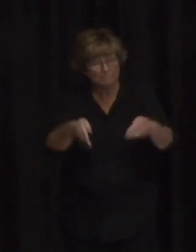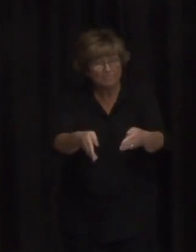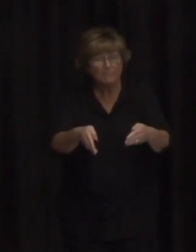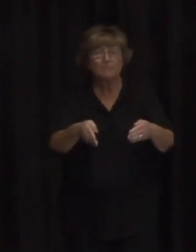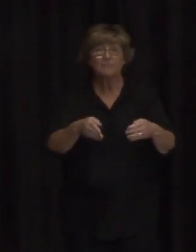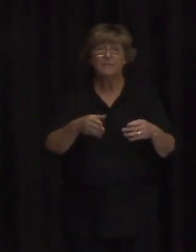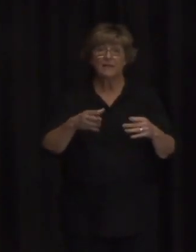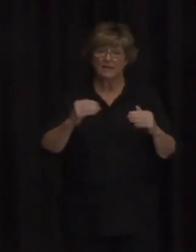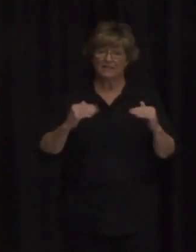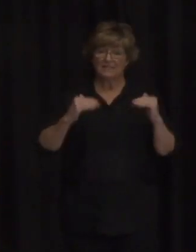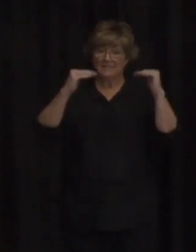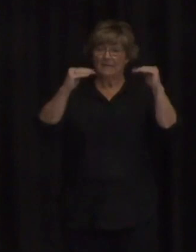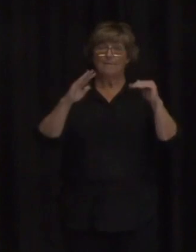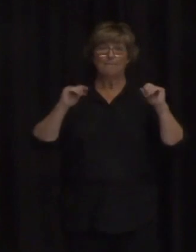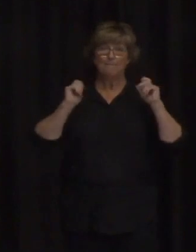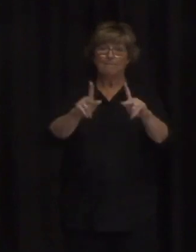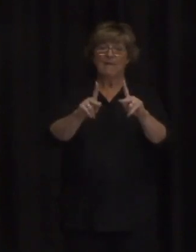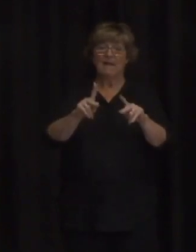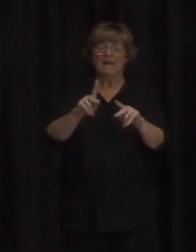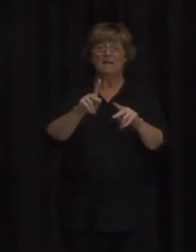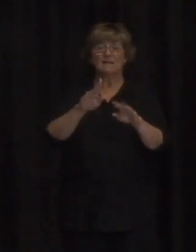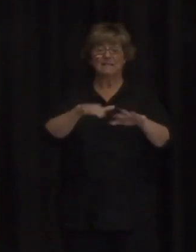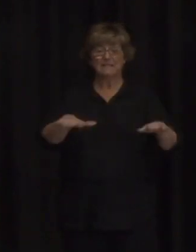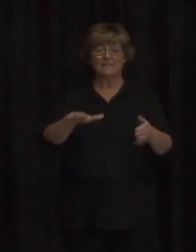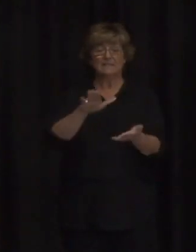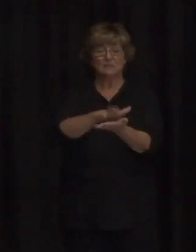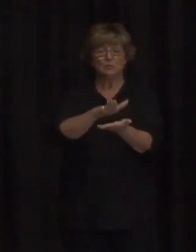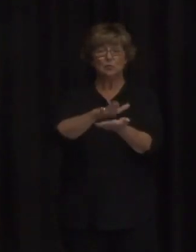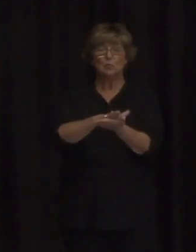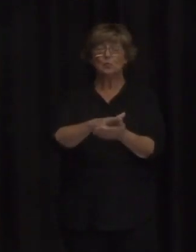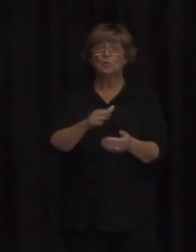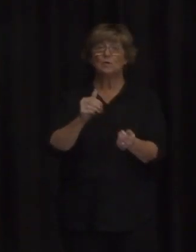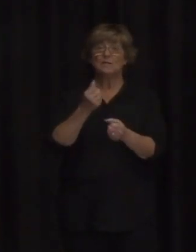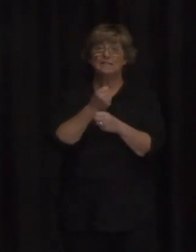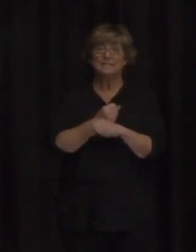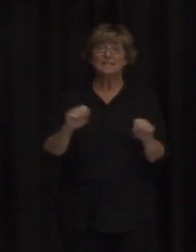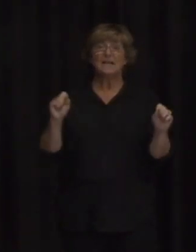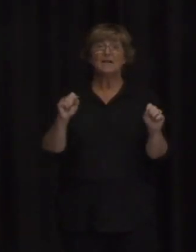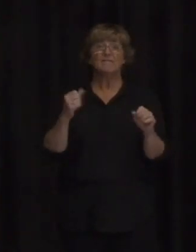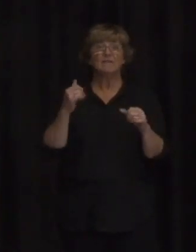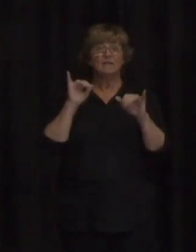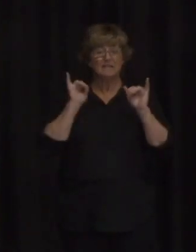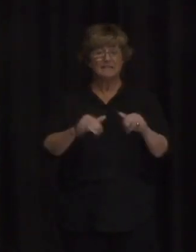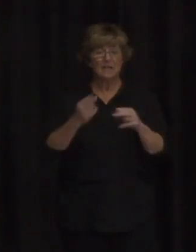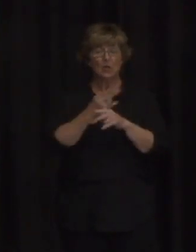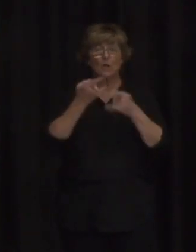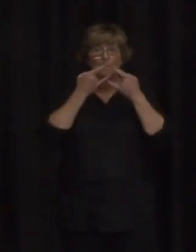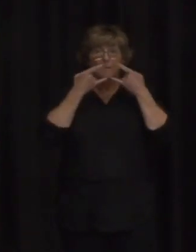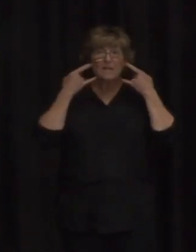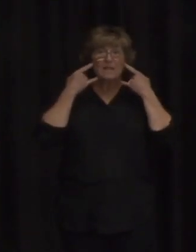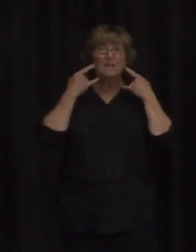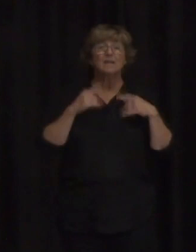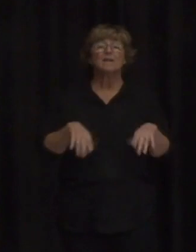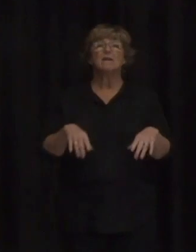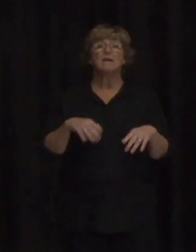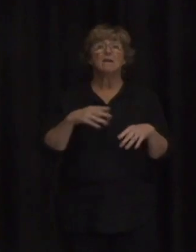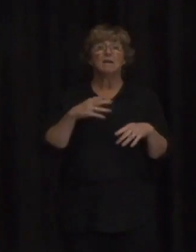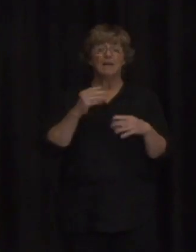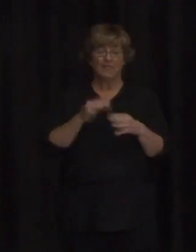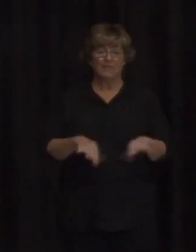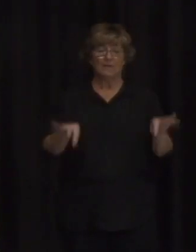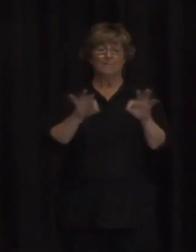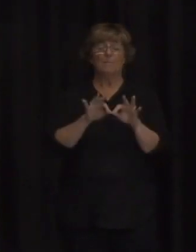step up, get our kids back in school, and get our businesses back open safely with modifications, still wear masks, still do all the non-pharmaceutical essentials